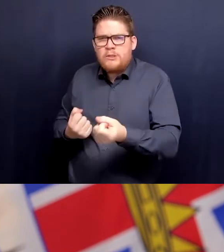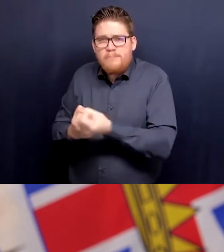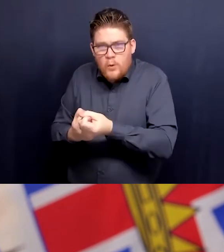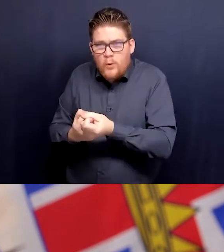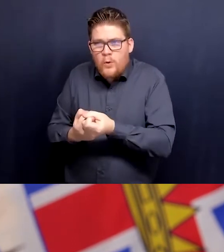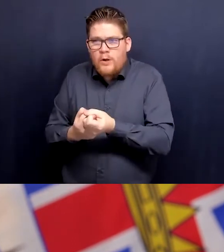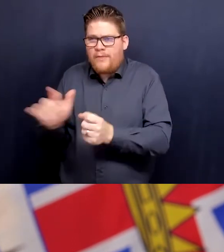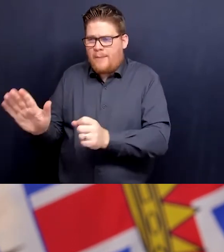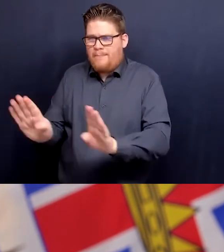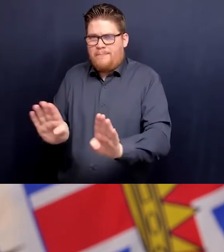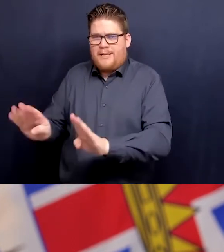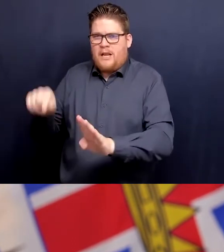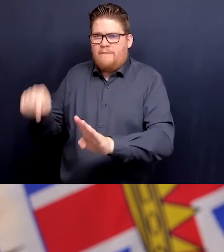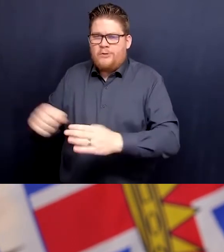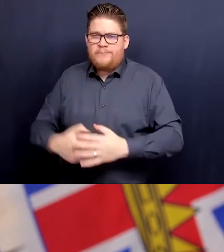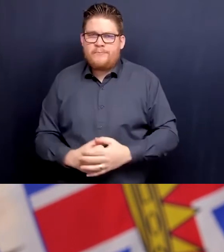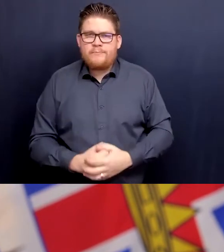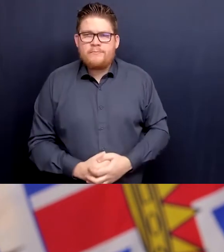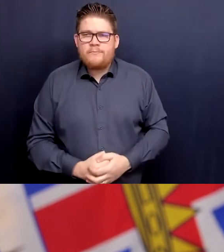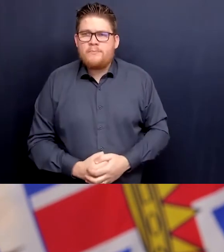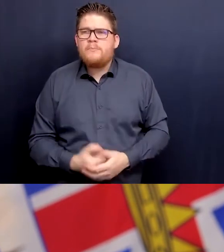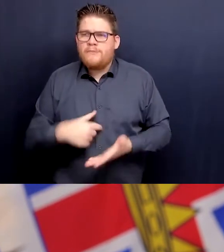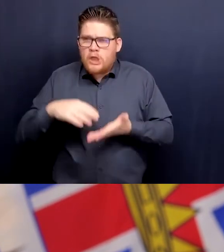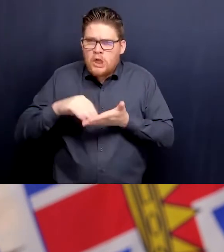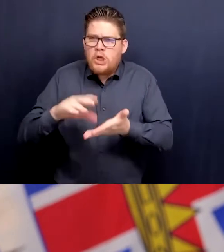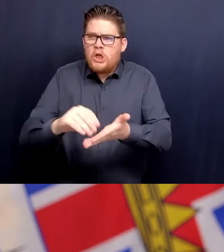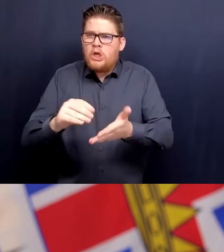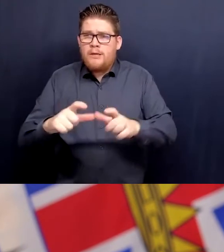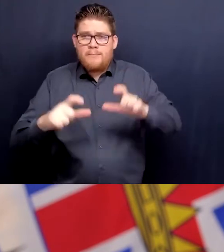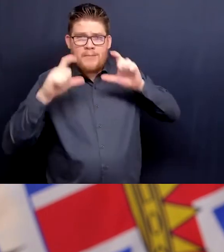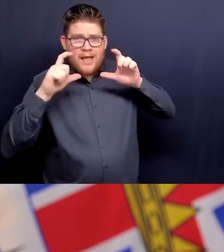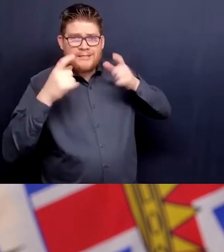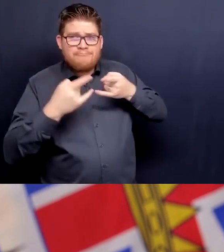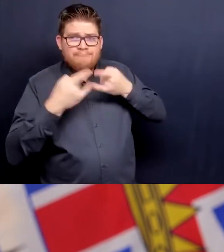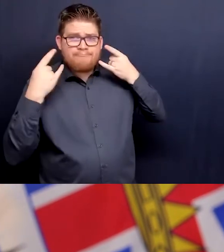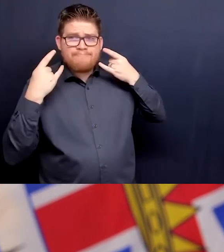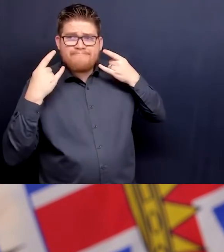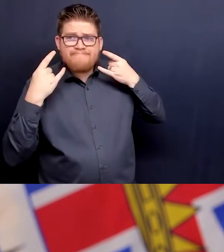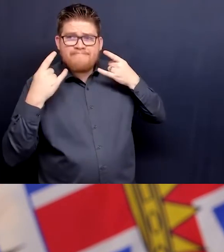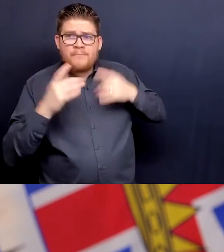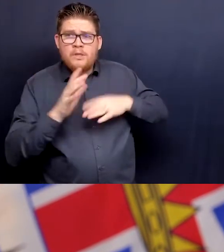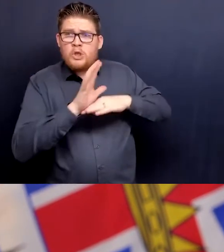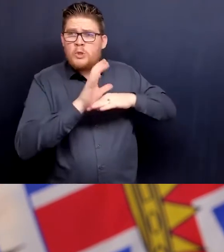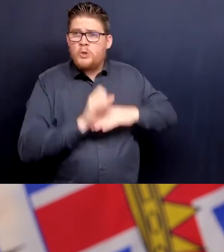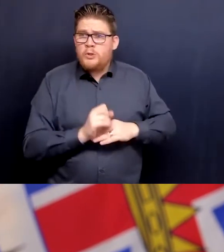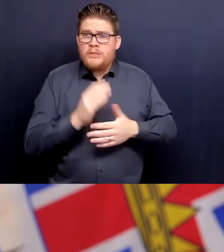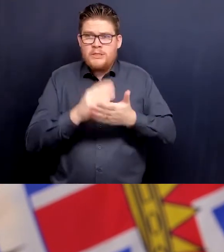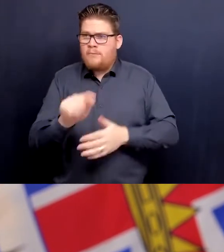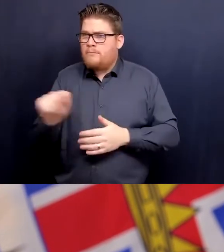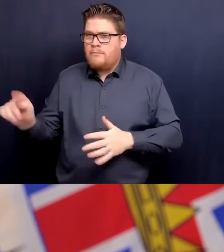about what it means to wear masks in certain settings and how some people react to that and what some of the downside impacts are.